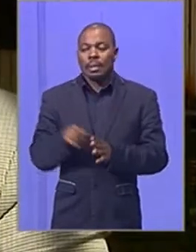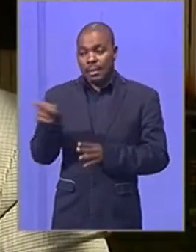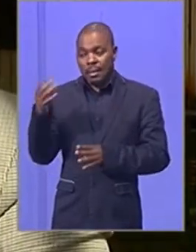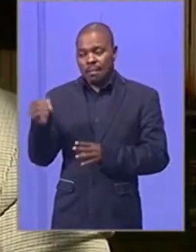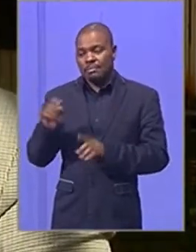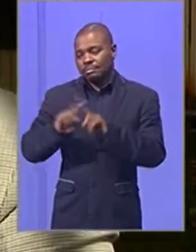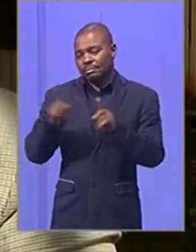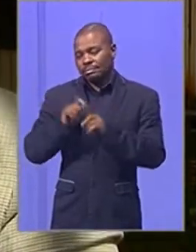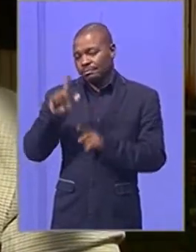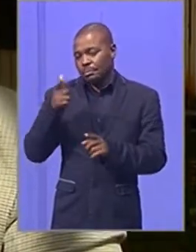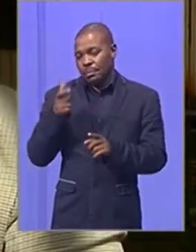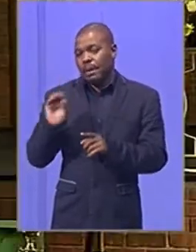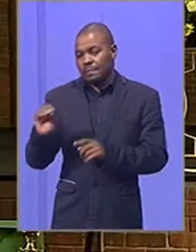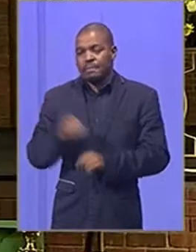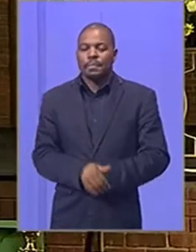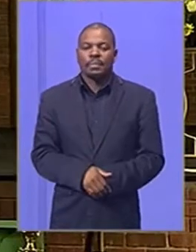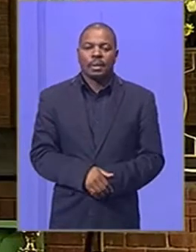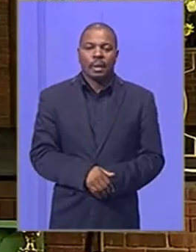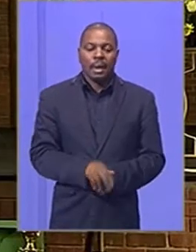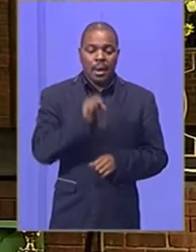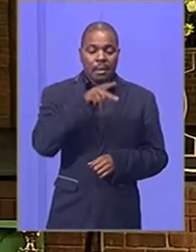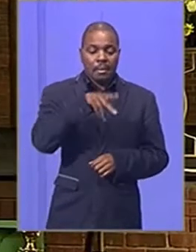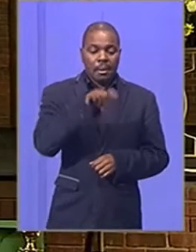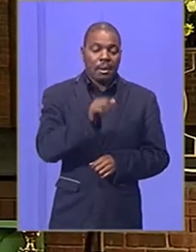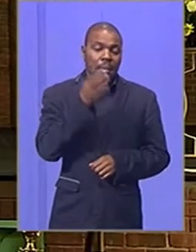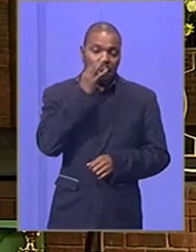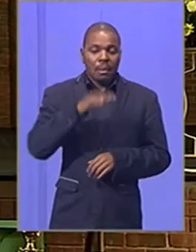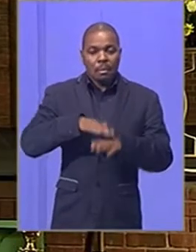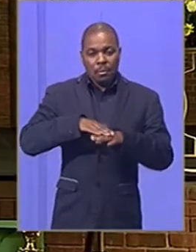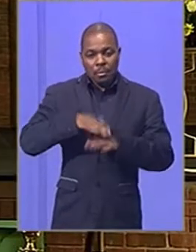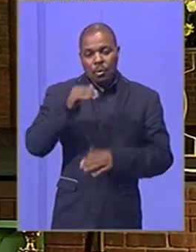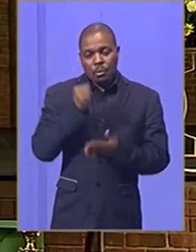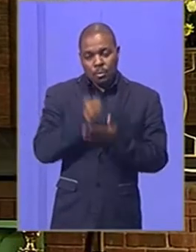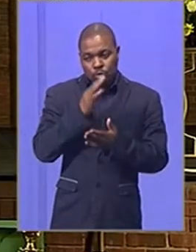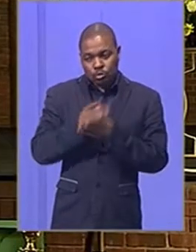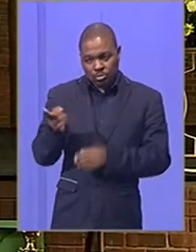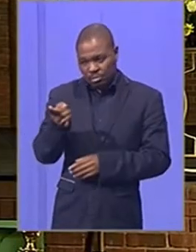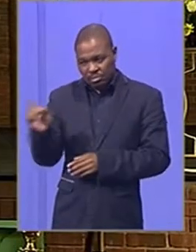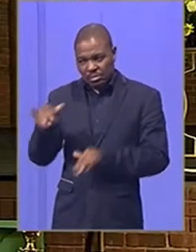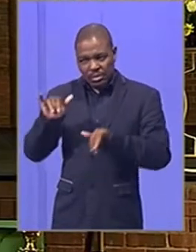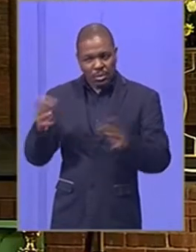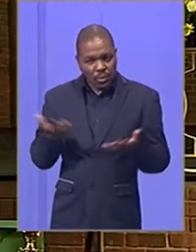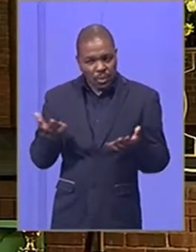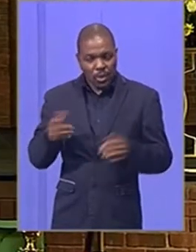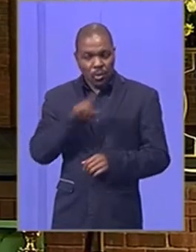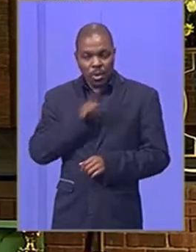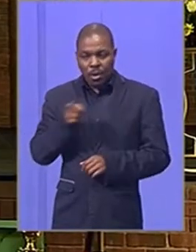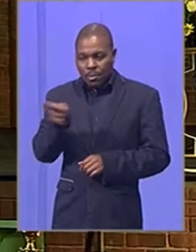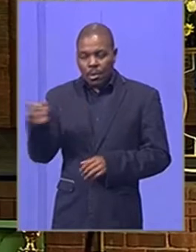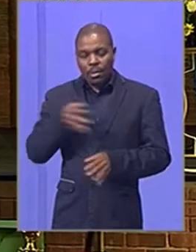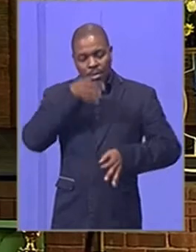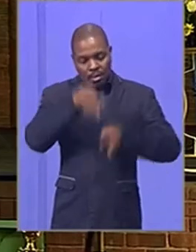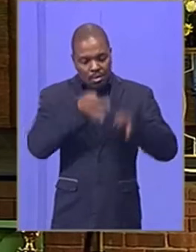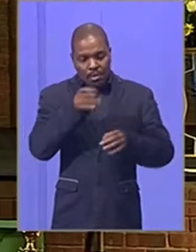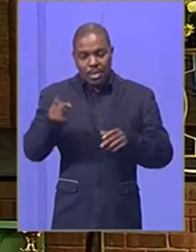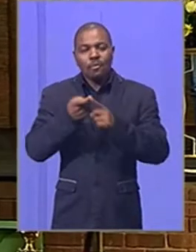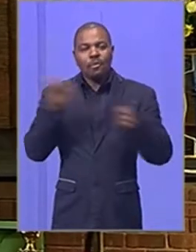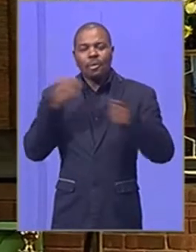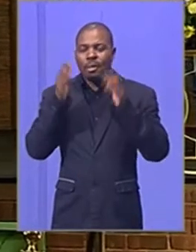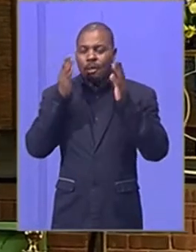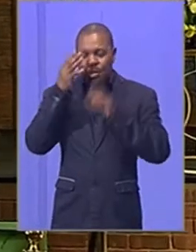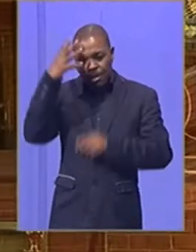of ammunition. NPA ere e santse e tla netefatsa maemo a baqosuwa ka mora ho bolella mapolesa hore ke baahi